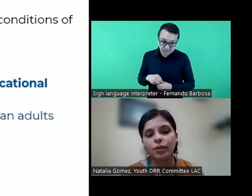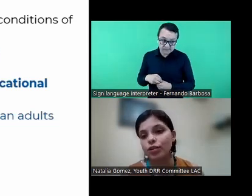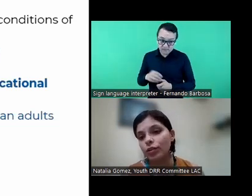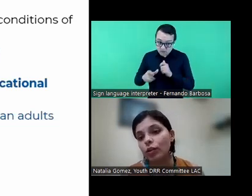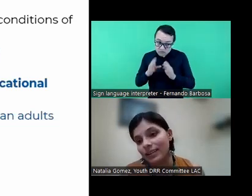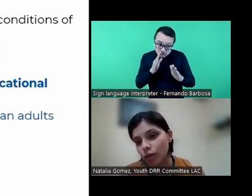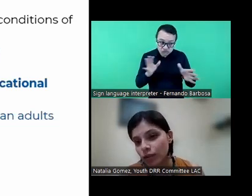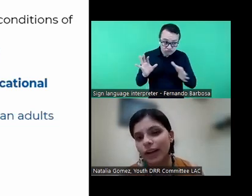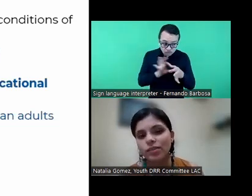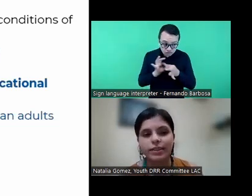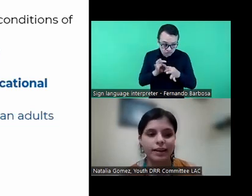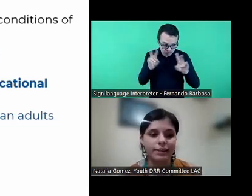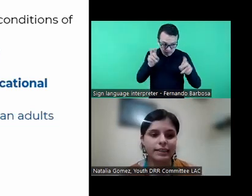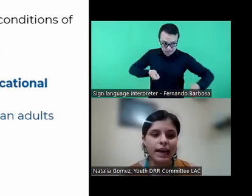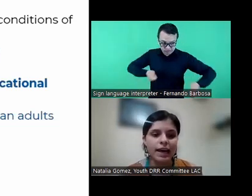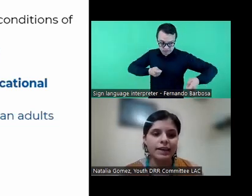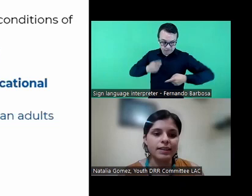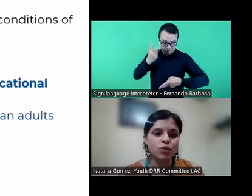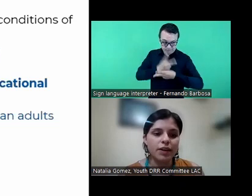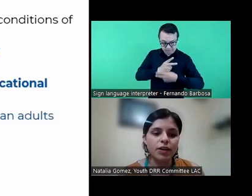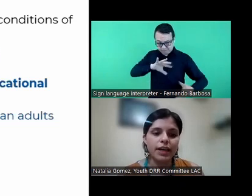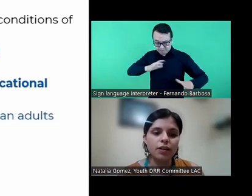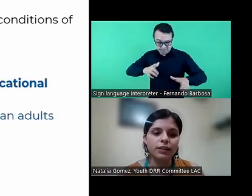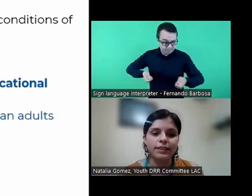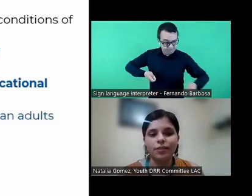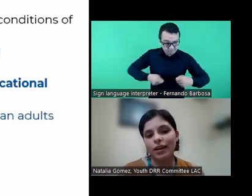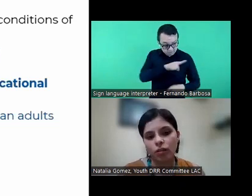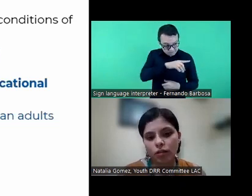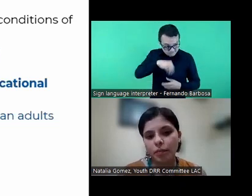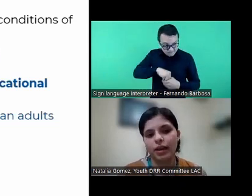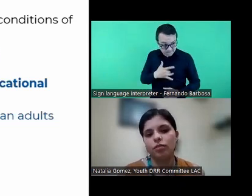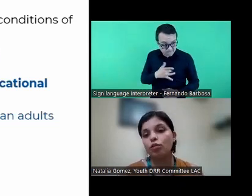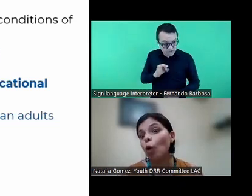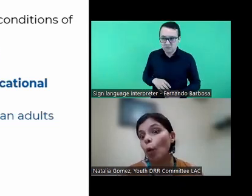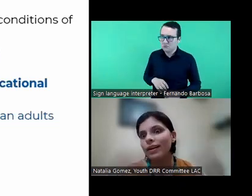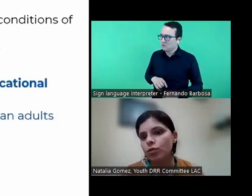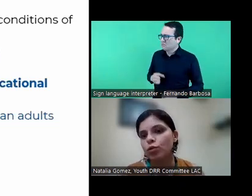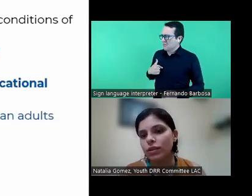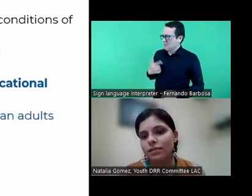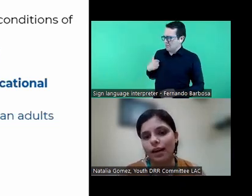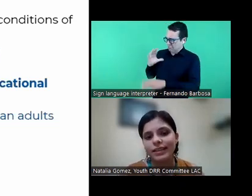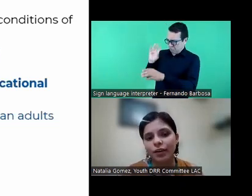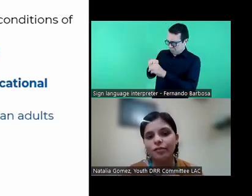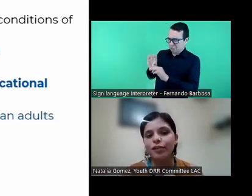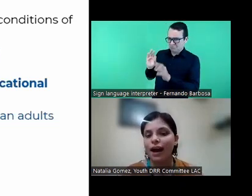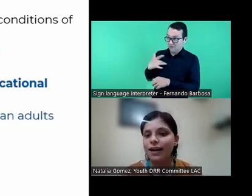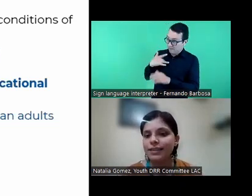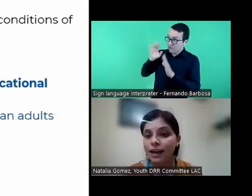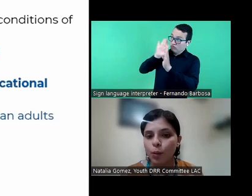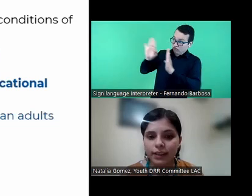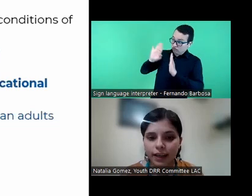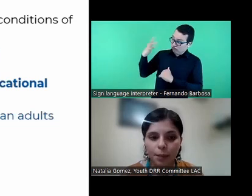a comprehensive part in the disaster risk recovery, and the majority answered that they do